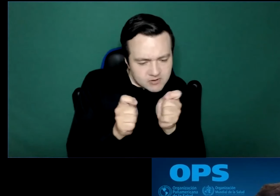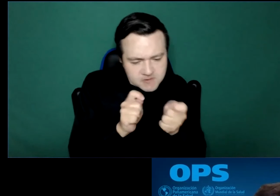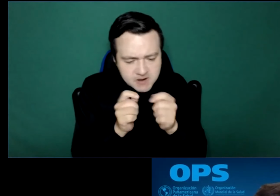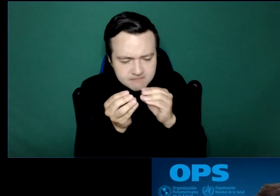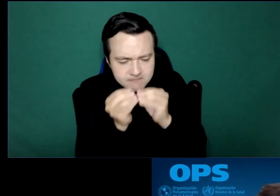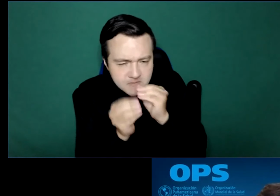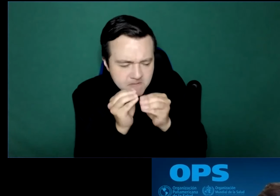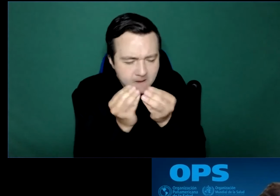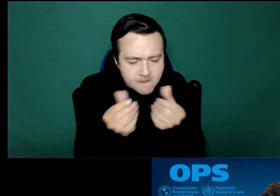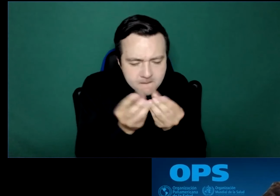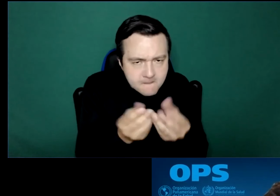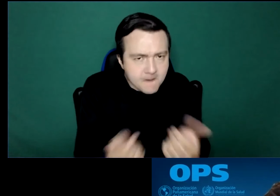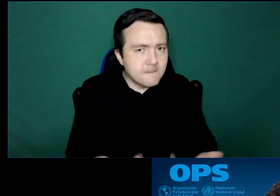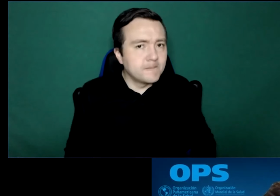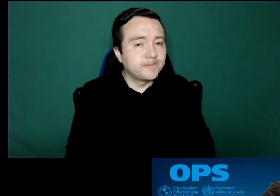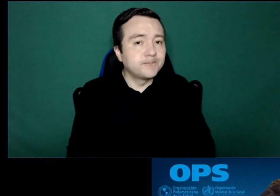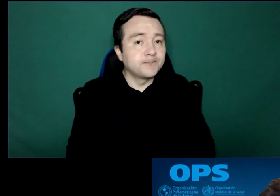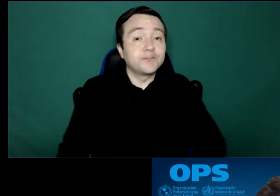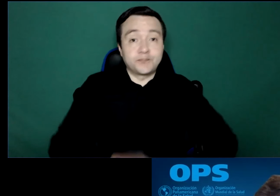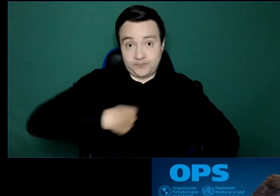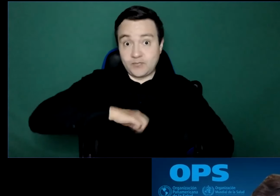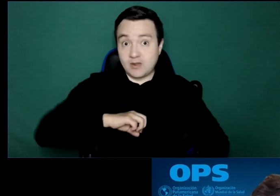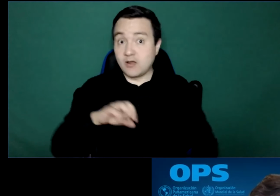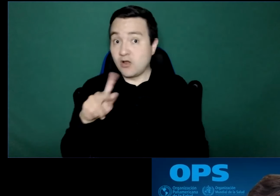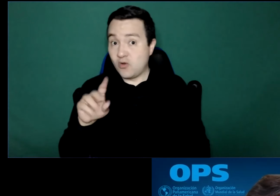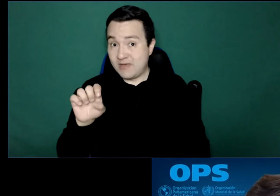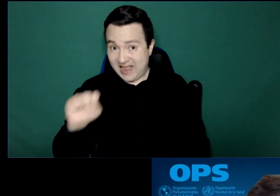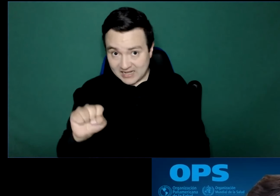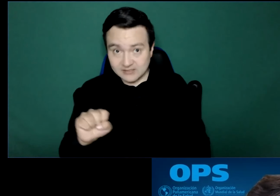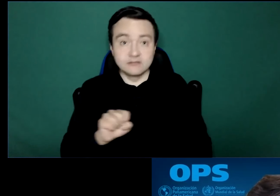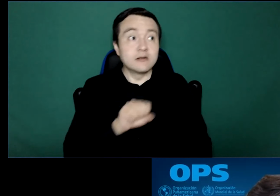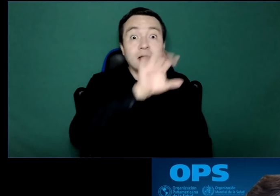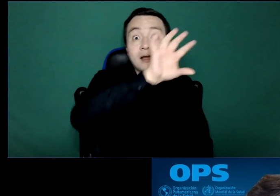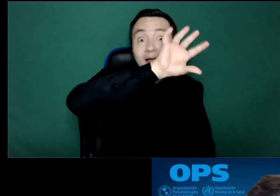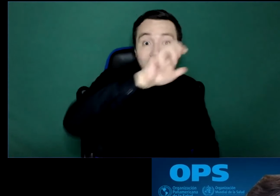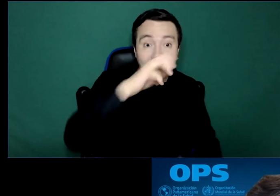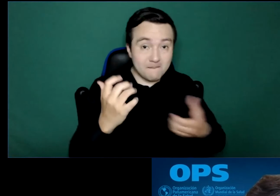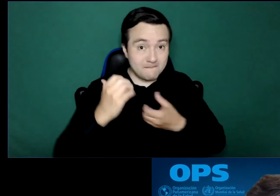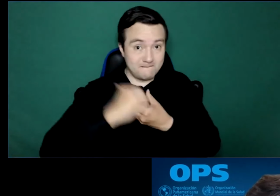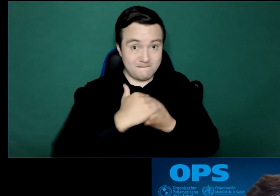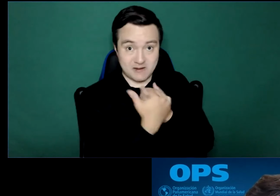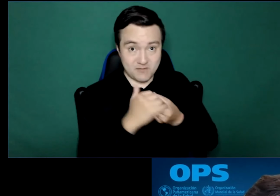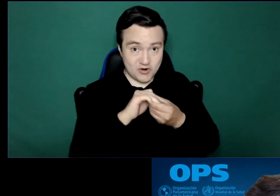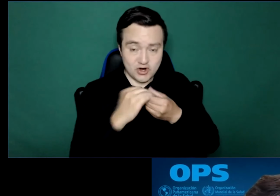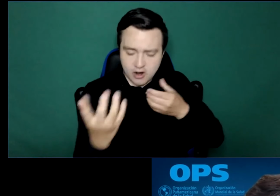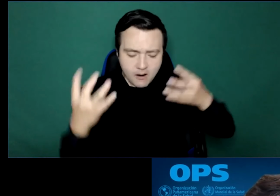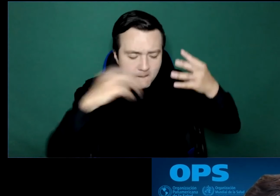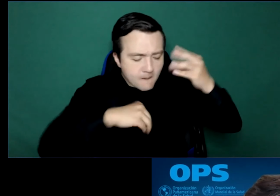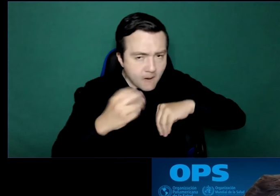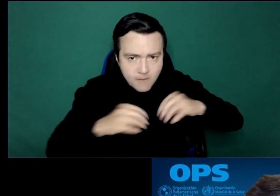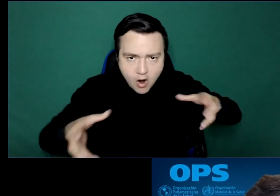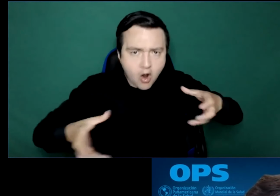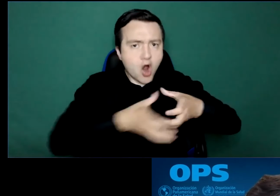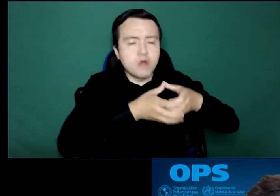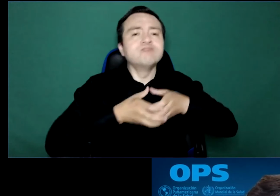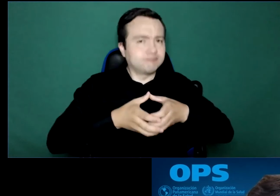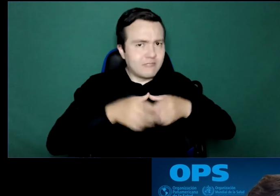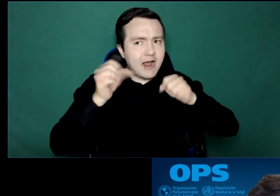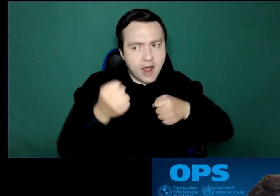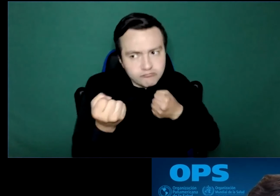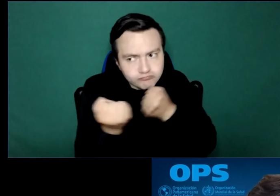this commitment by member states with the Primary Health Care Pact gearing its